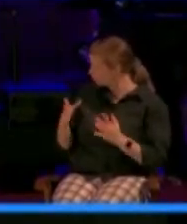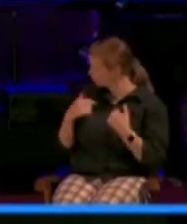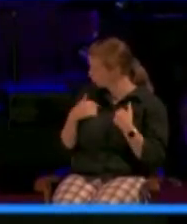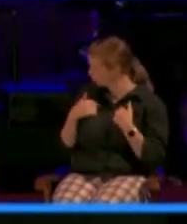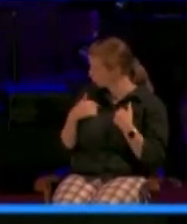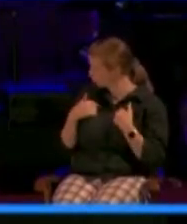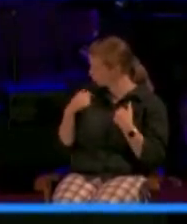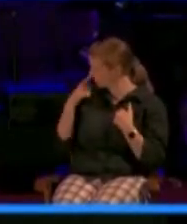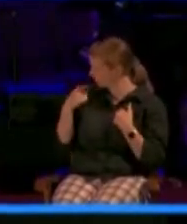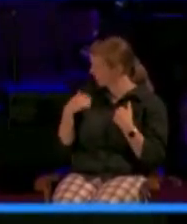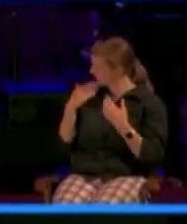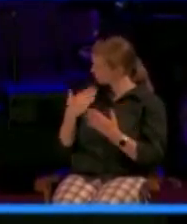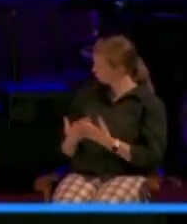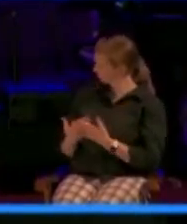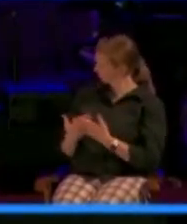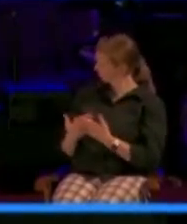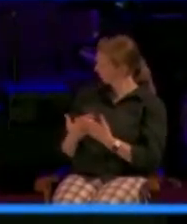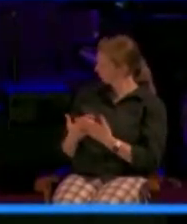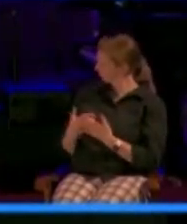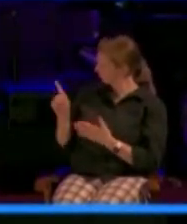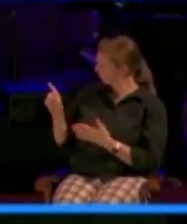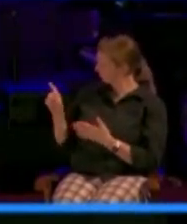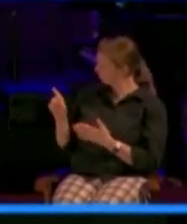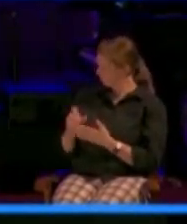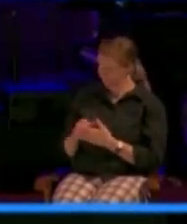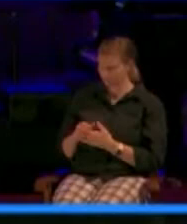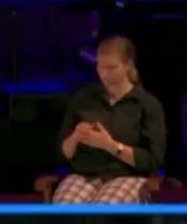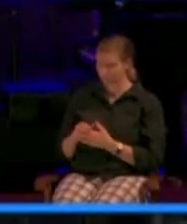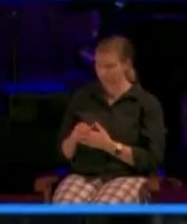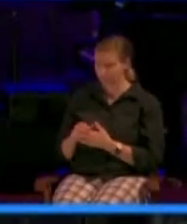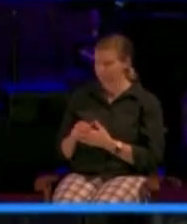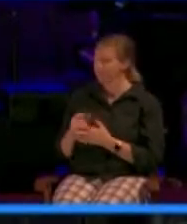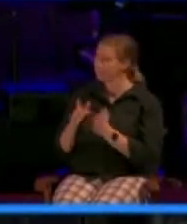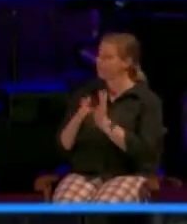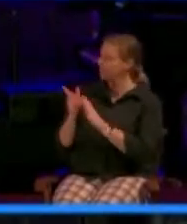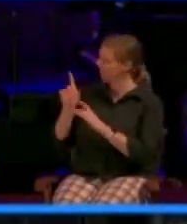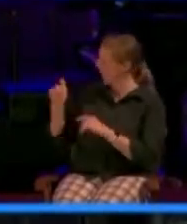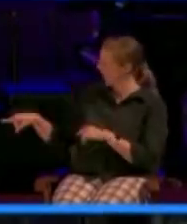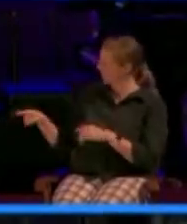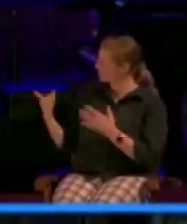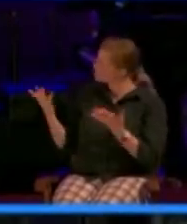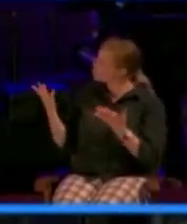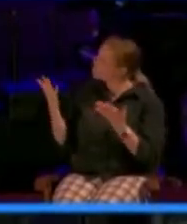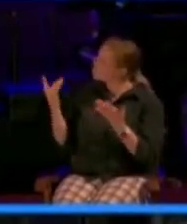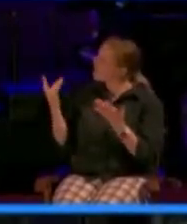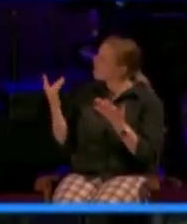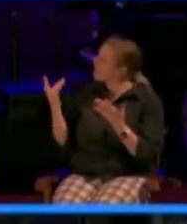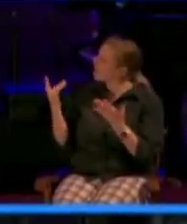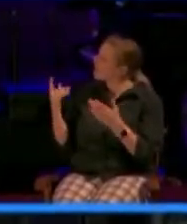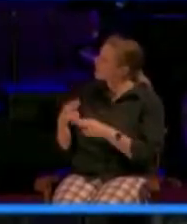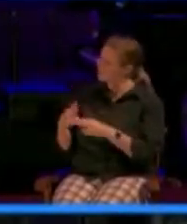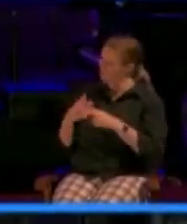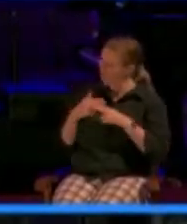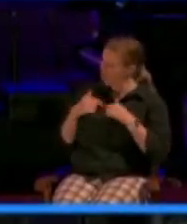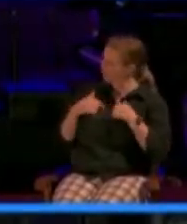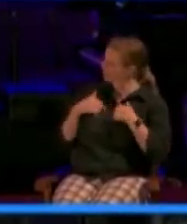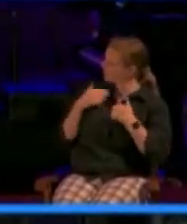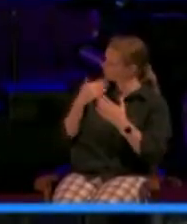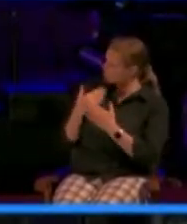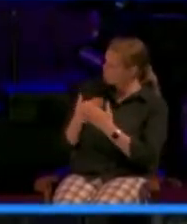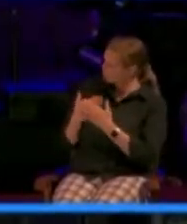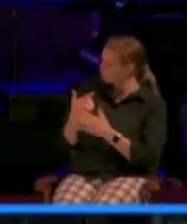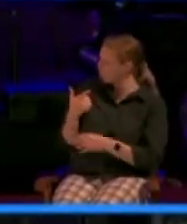let's talk about Jesus. But Jesus says, why do you call me good? Jesus wanted to